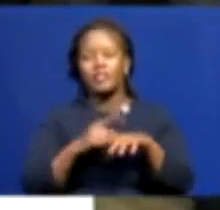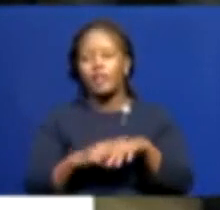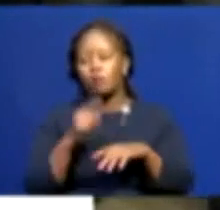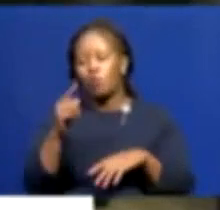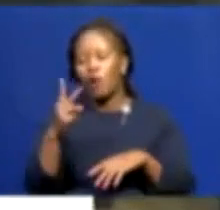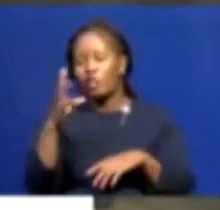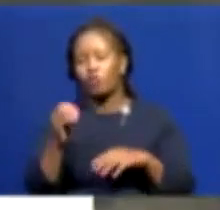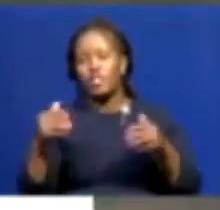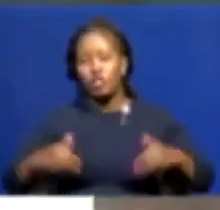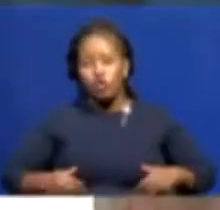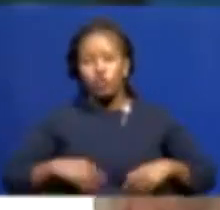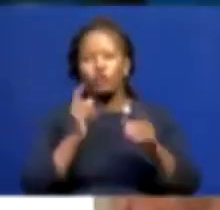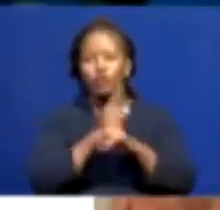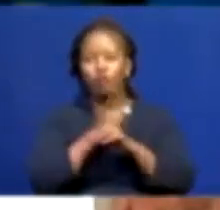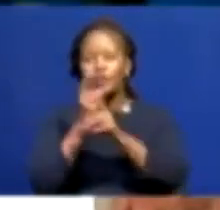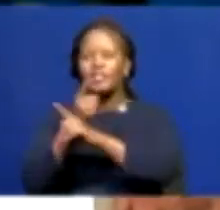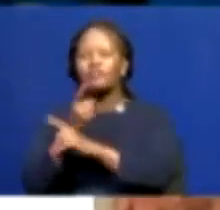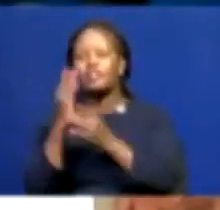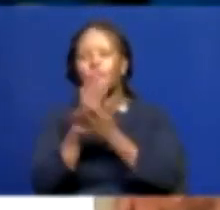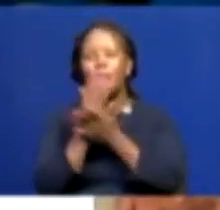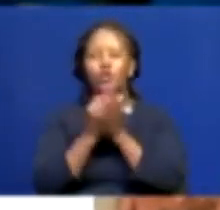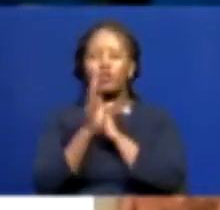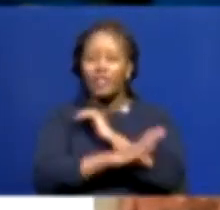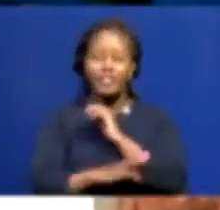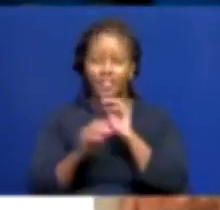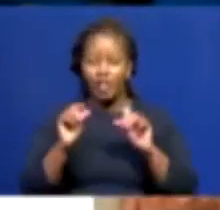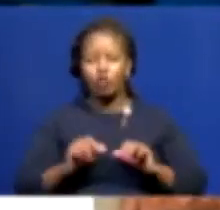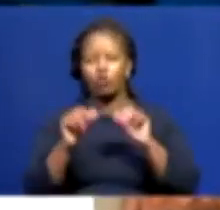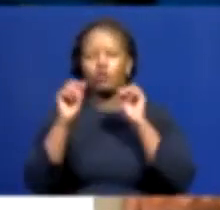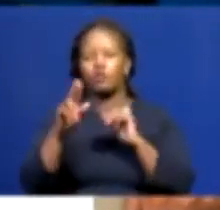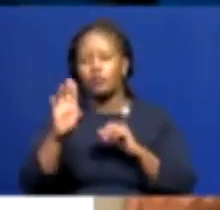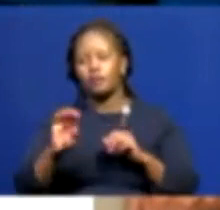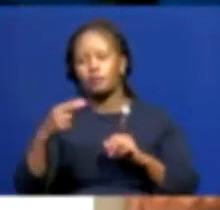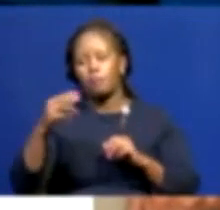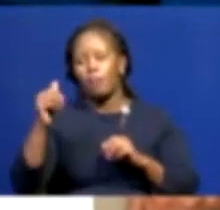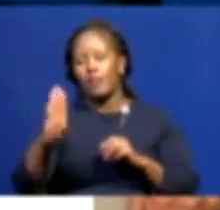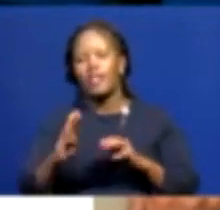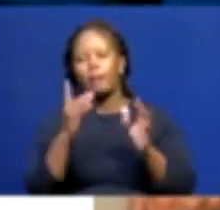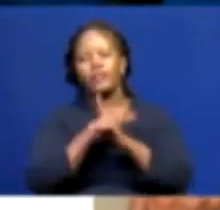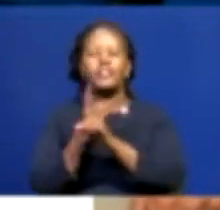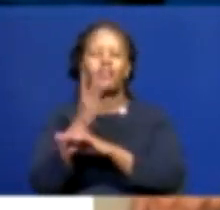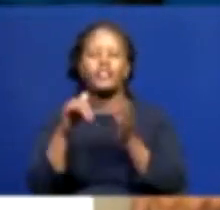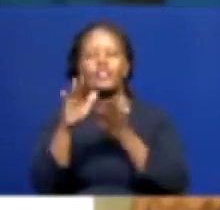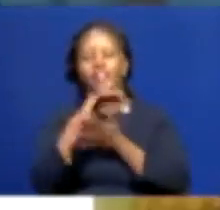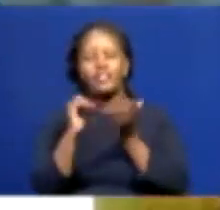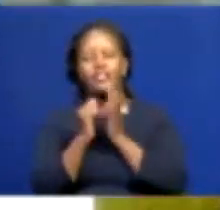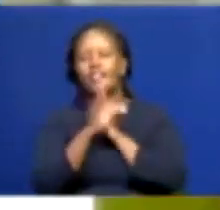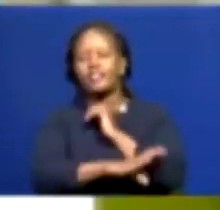120 youth from various parts of the country are currently under rehabilitation in Timau and other centers